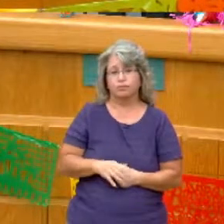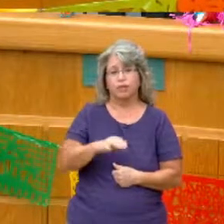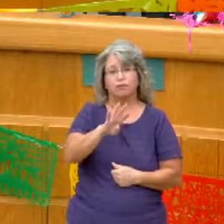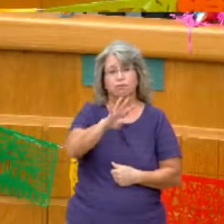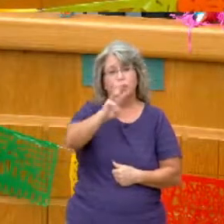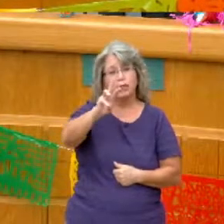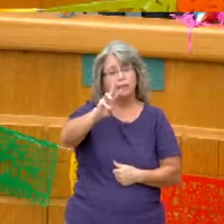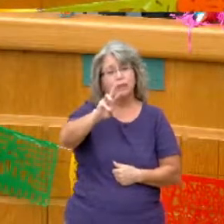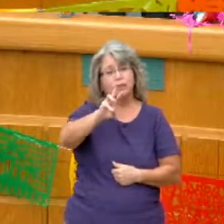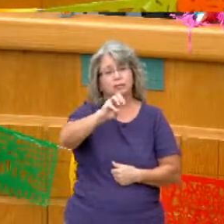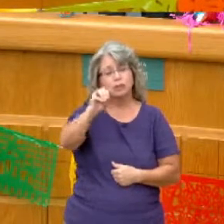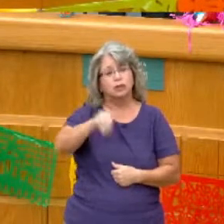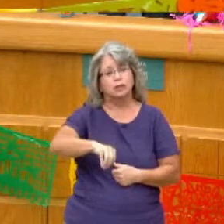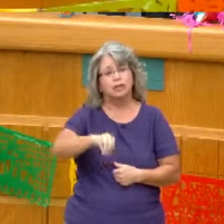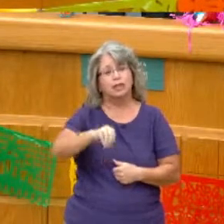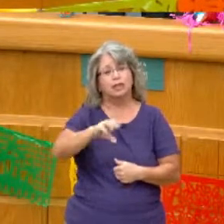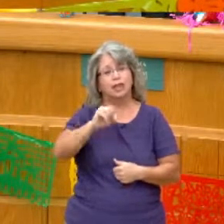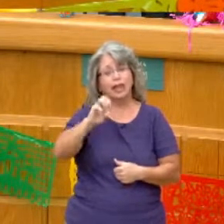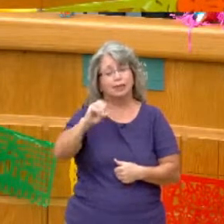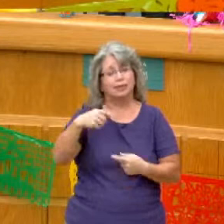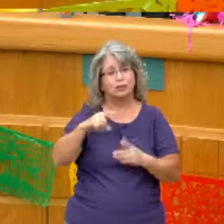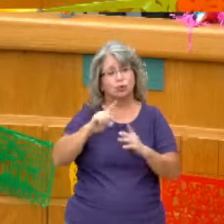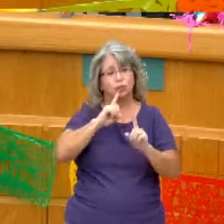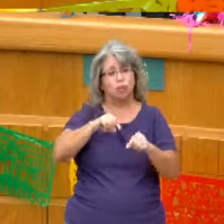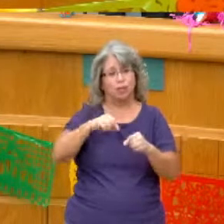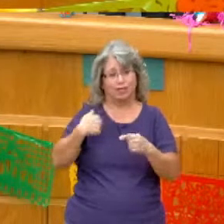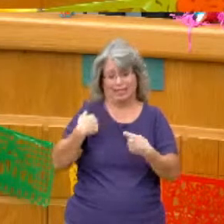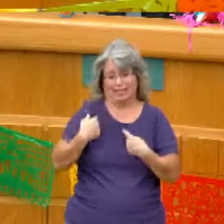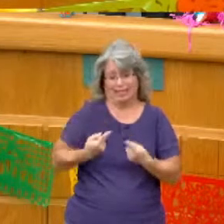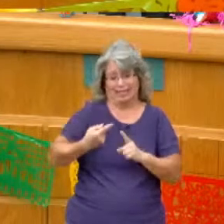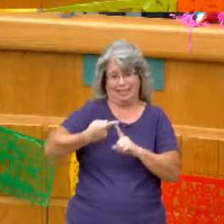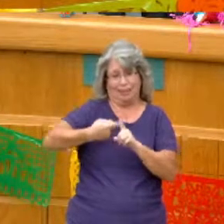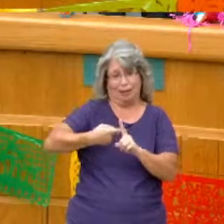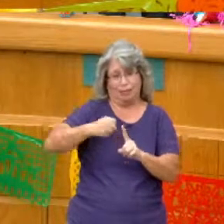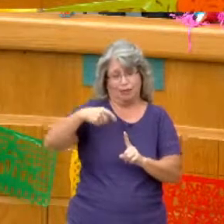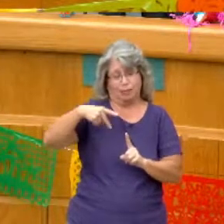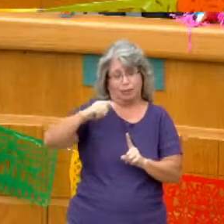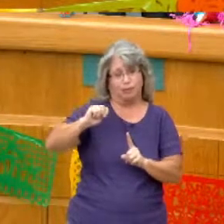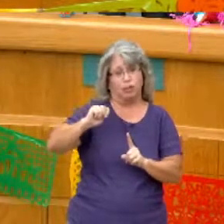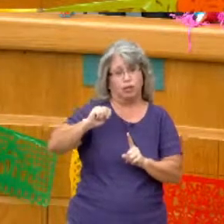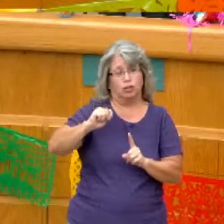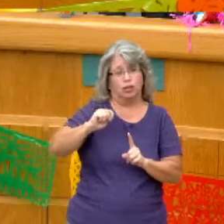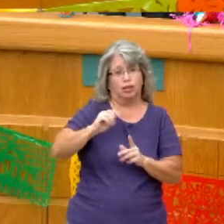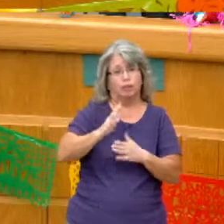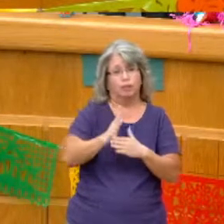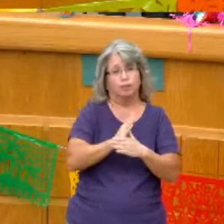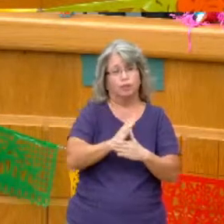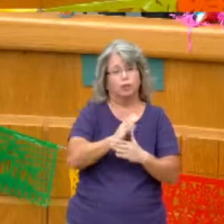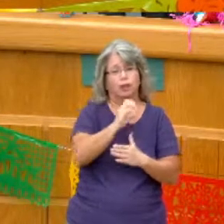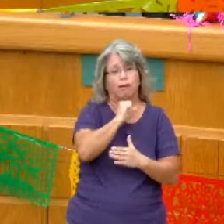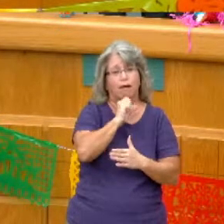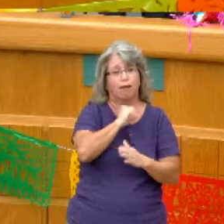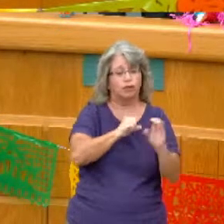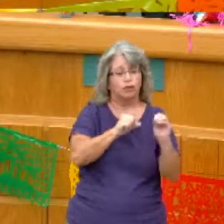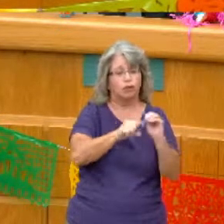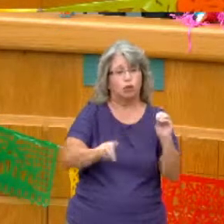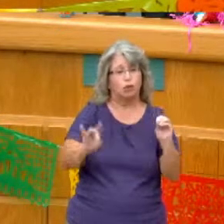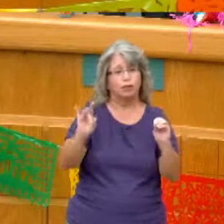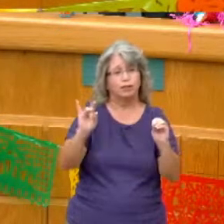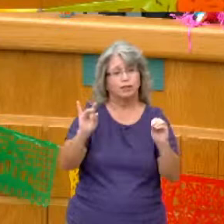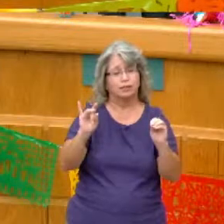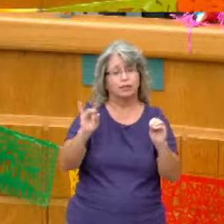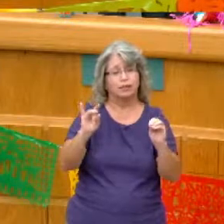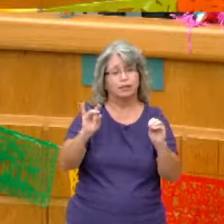have been in children between the ages of 0 and 18 years of age. Though the rate of children